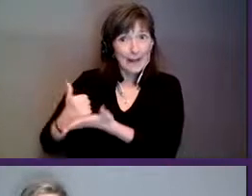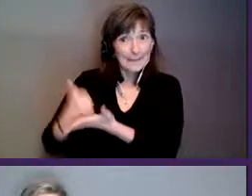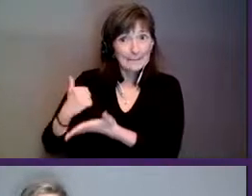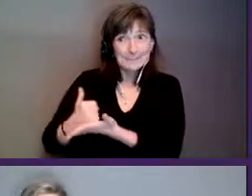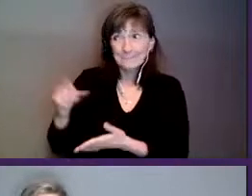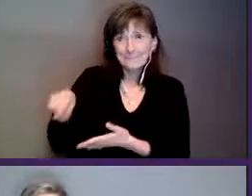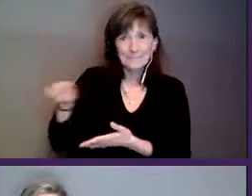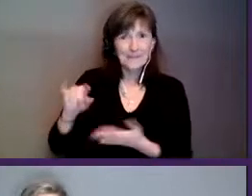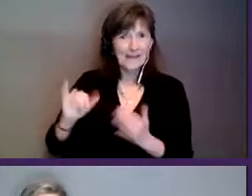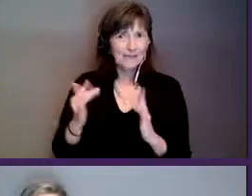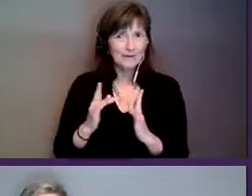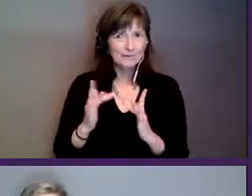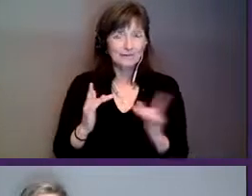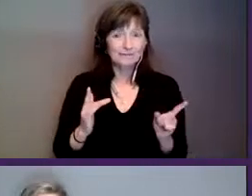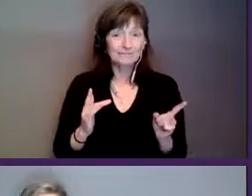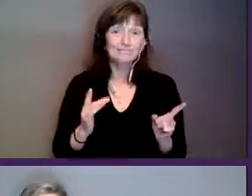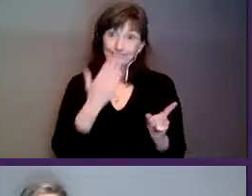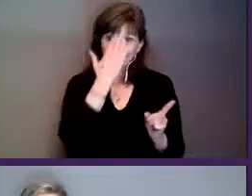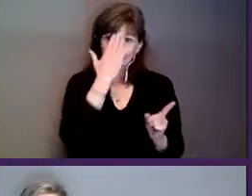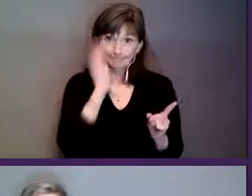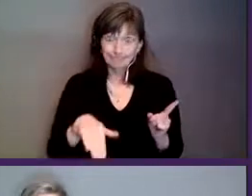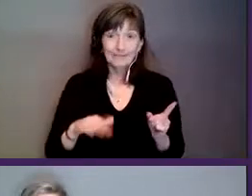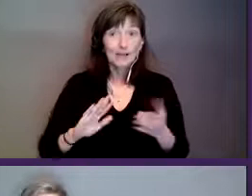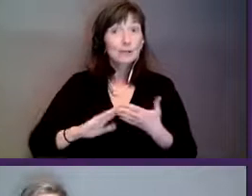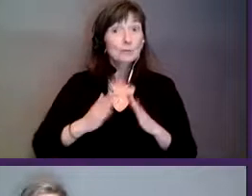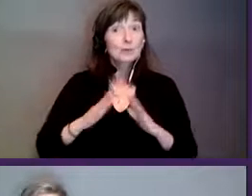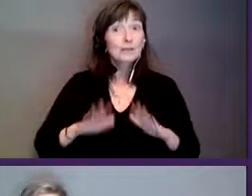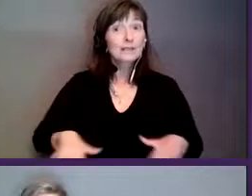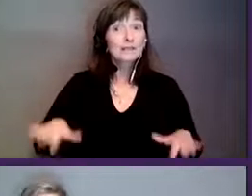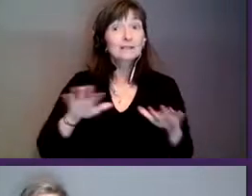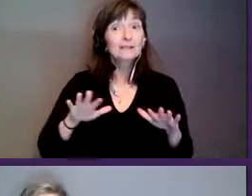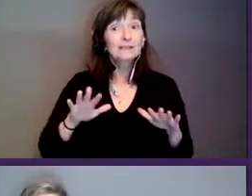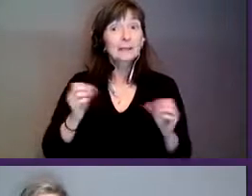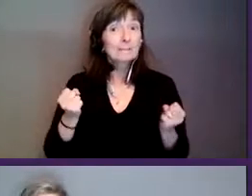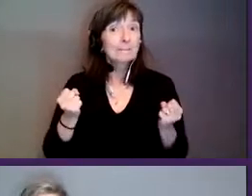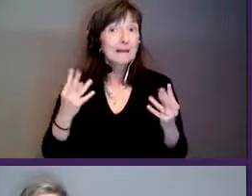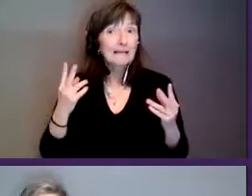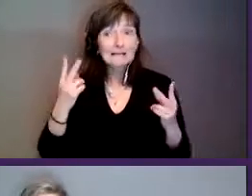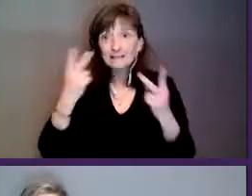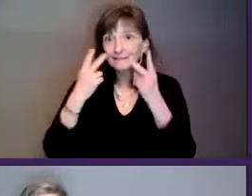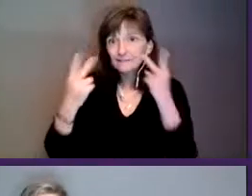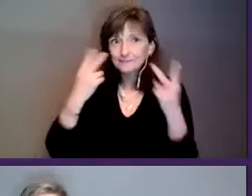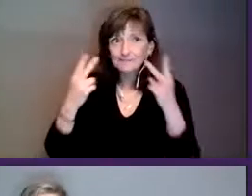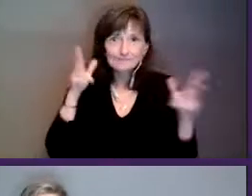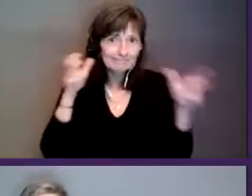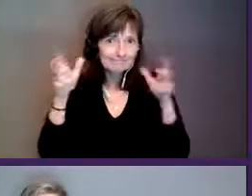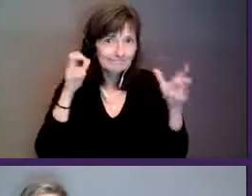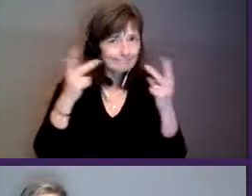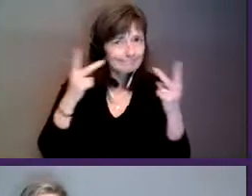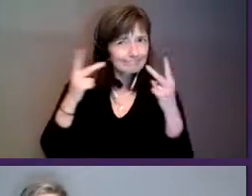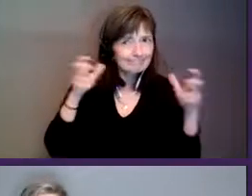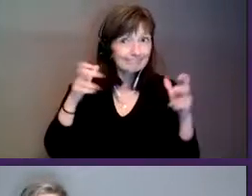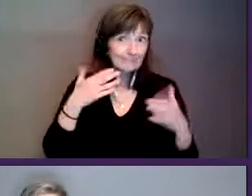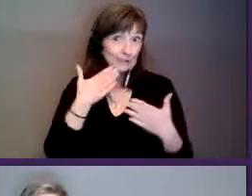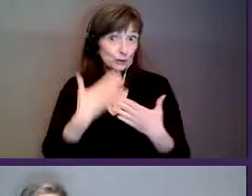community, many eyes and ears are a good thing. And somebody who is listening to the podcast